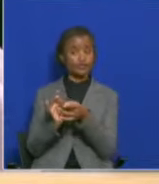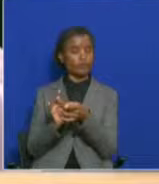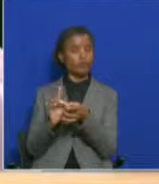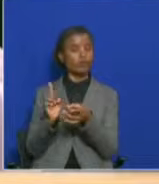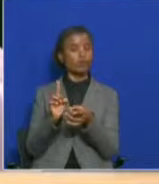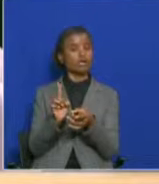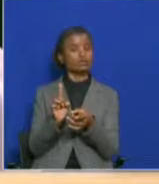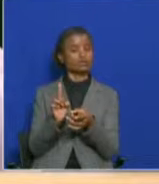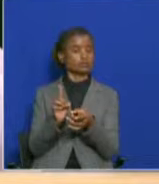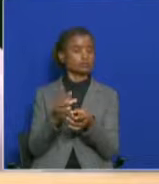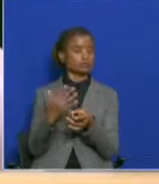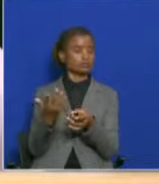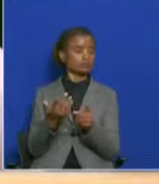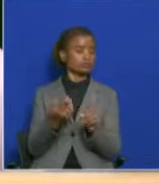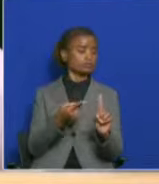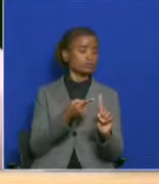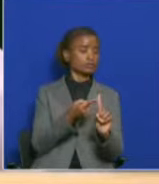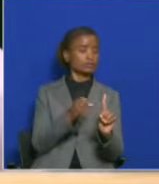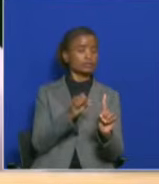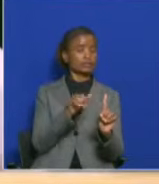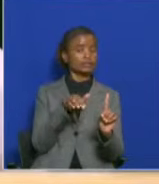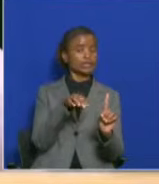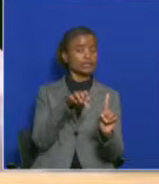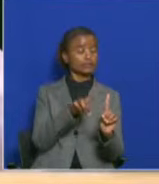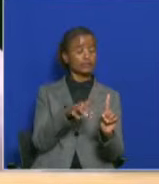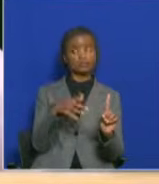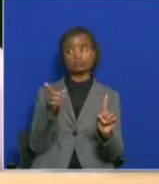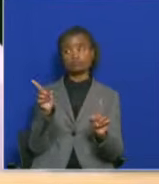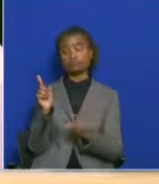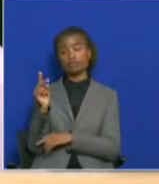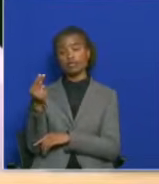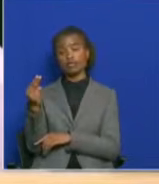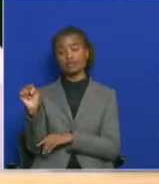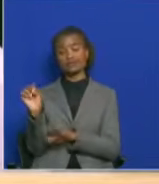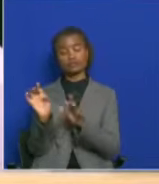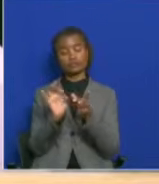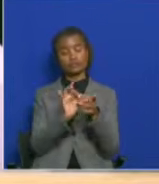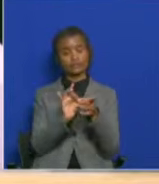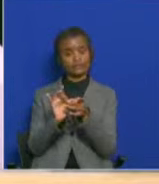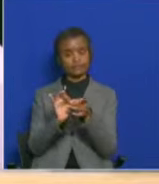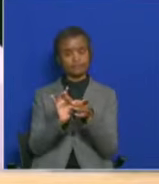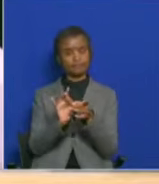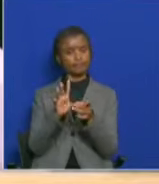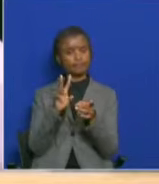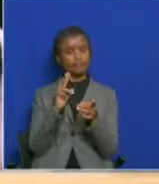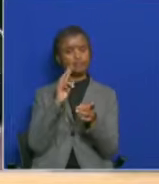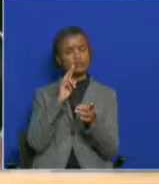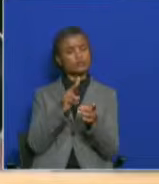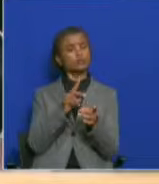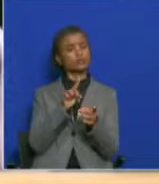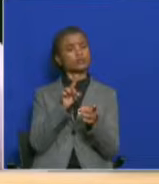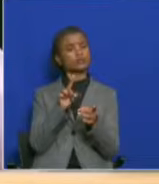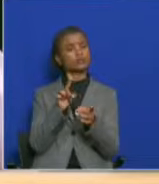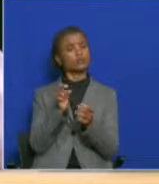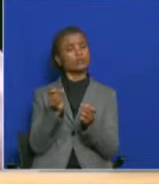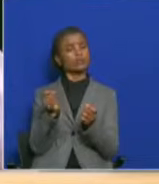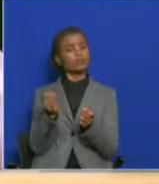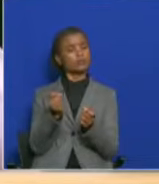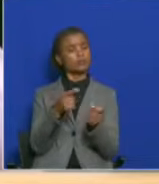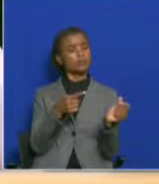Khan that may well explain this exchange, as he's a member of the